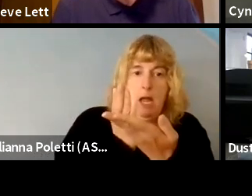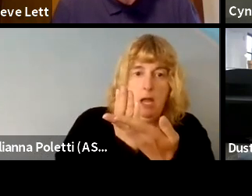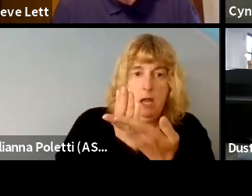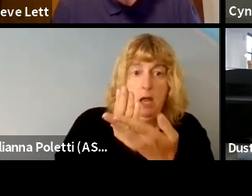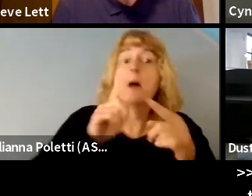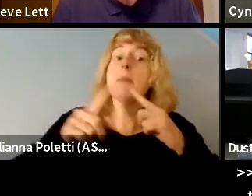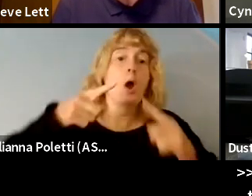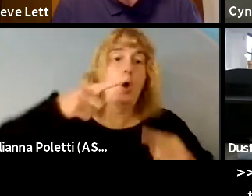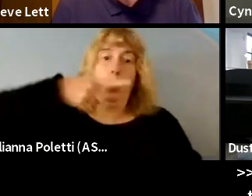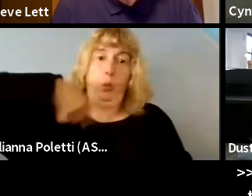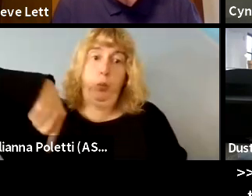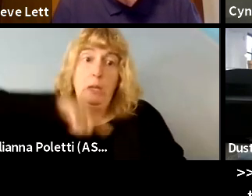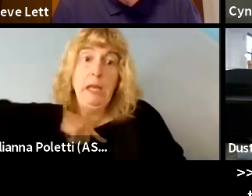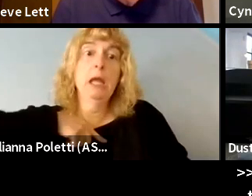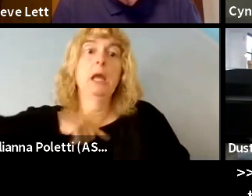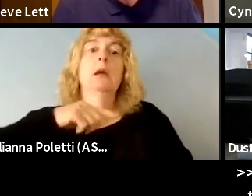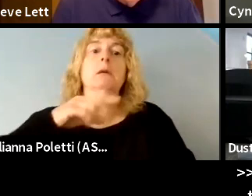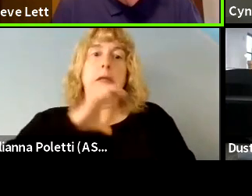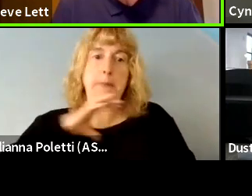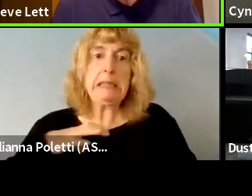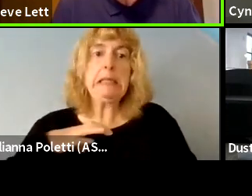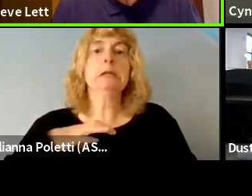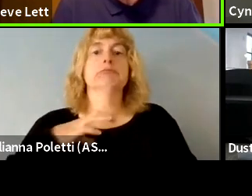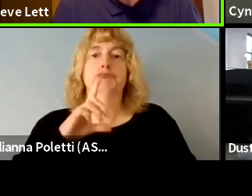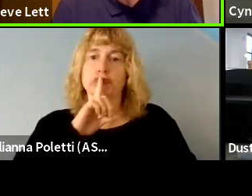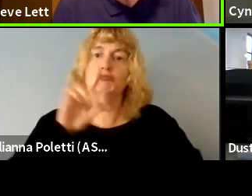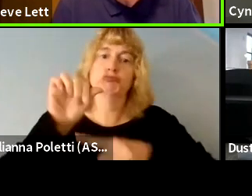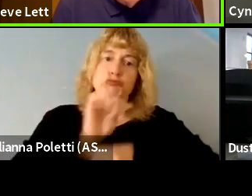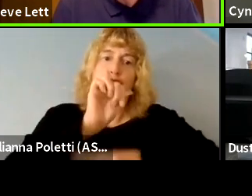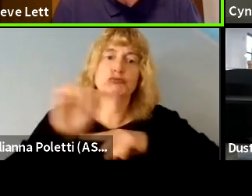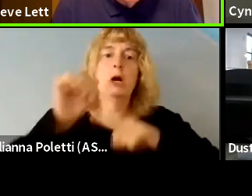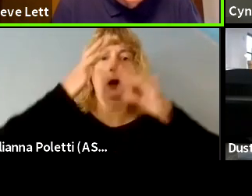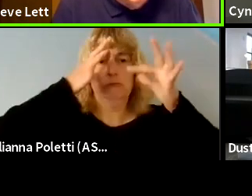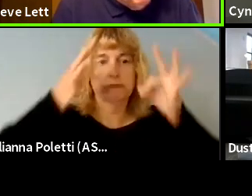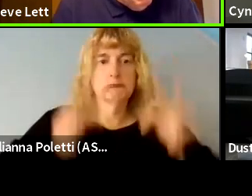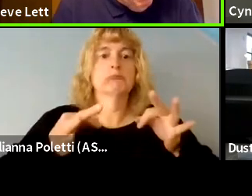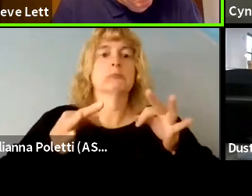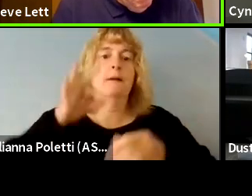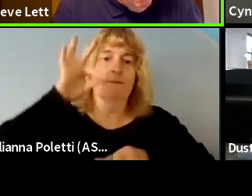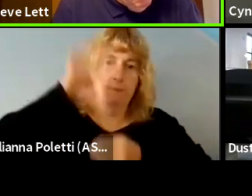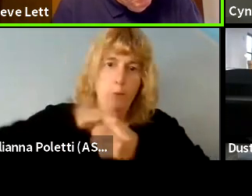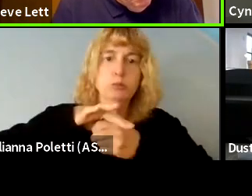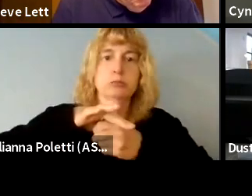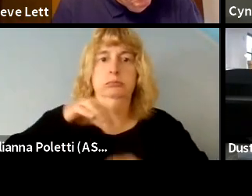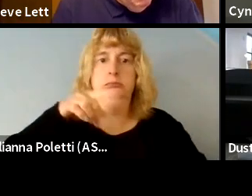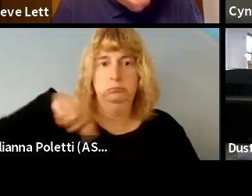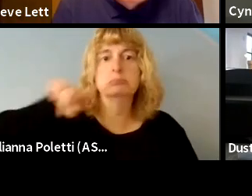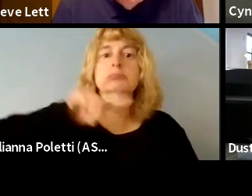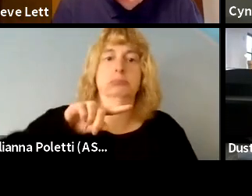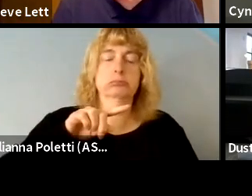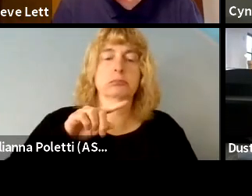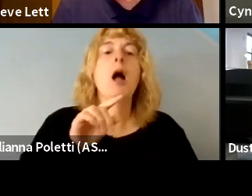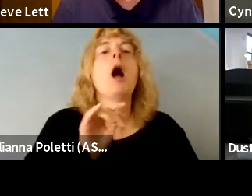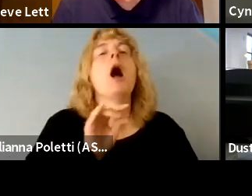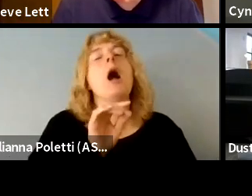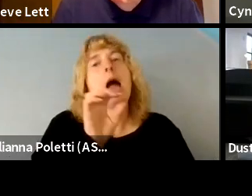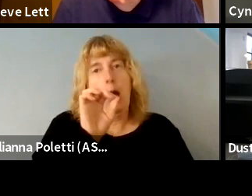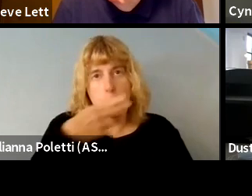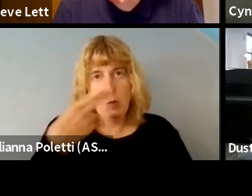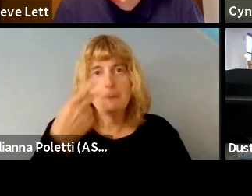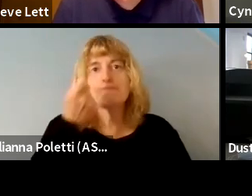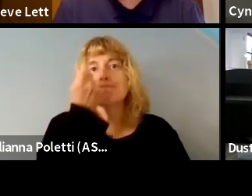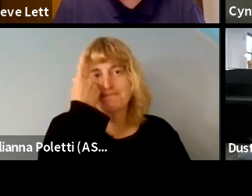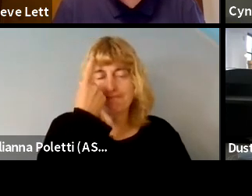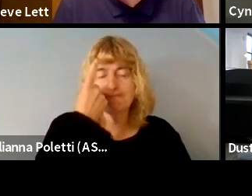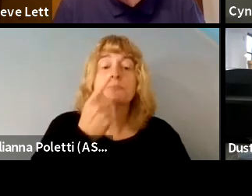commission, will make the hiring decision by vote. And so